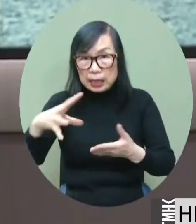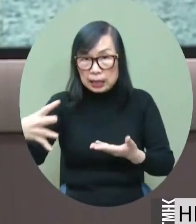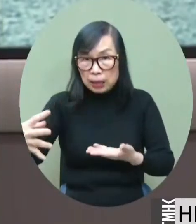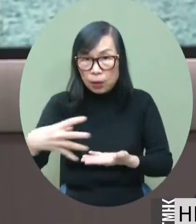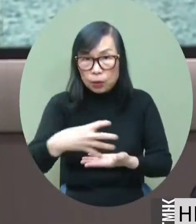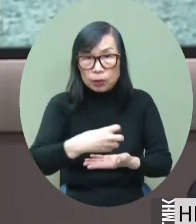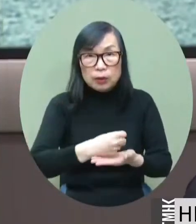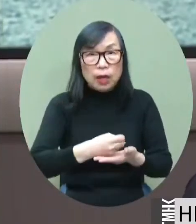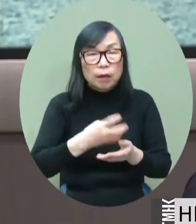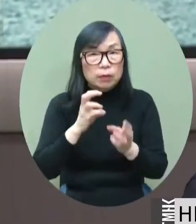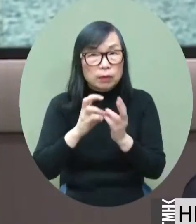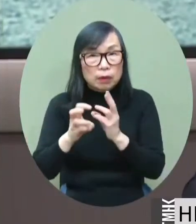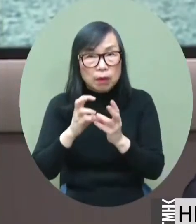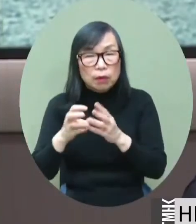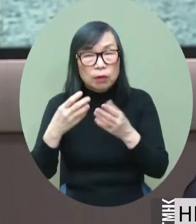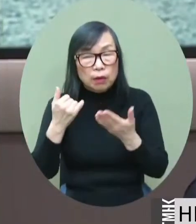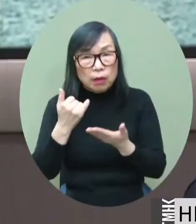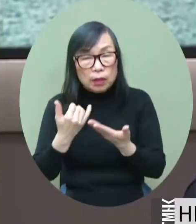in Hong Kong.